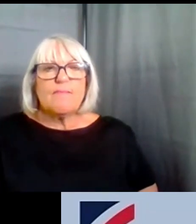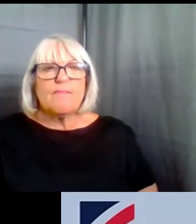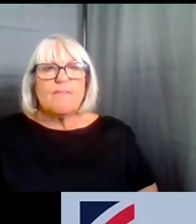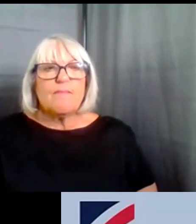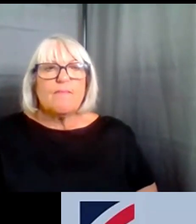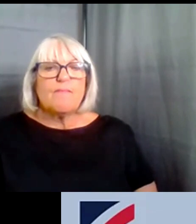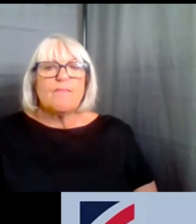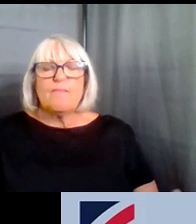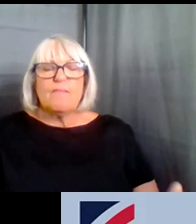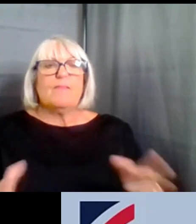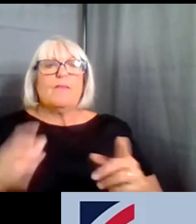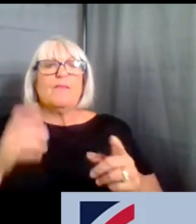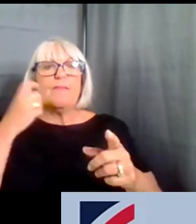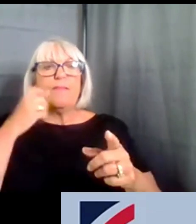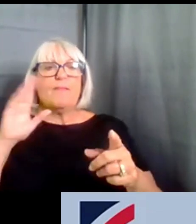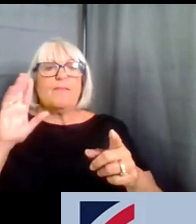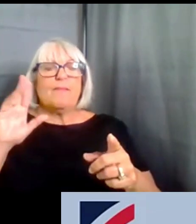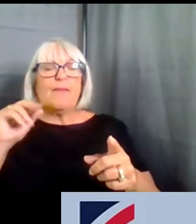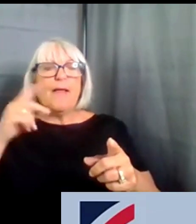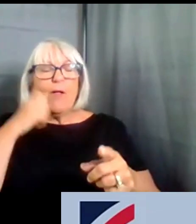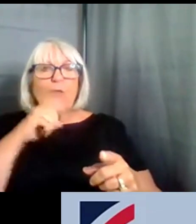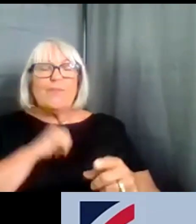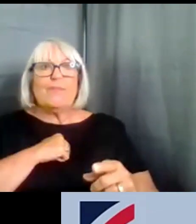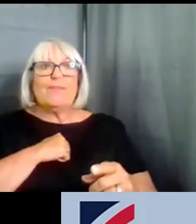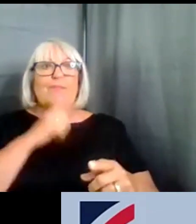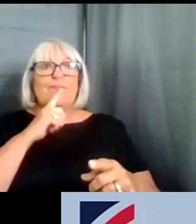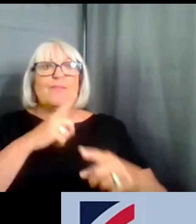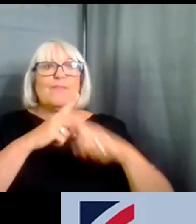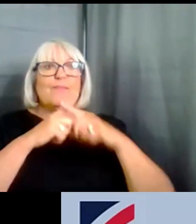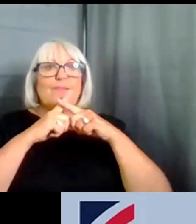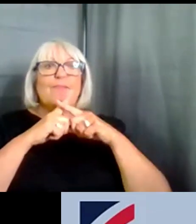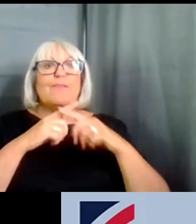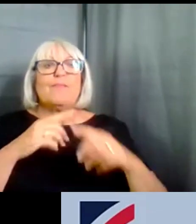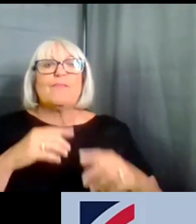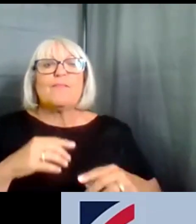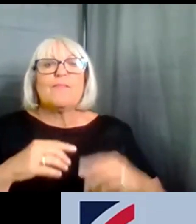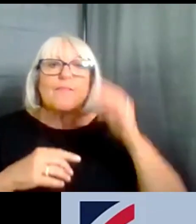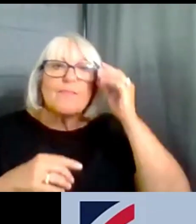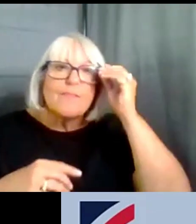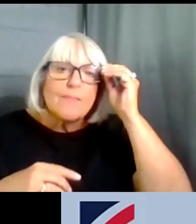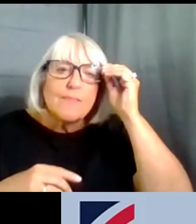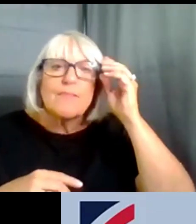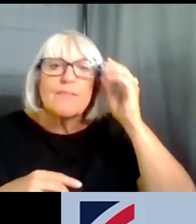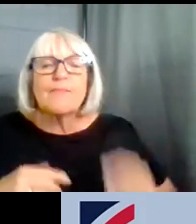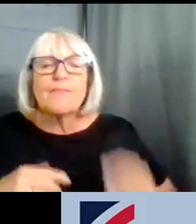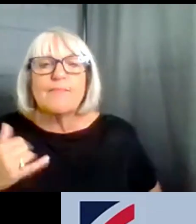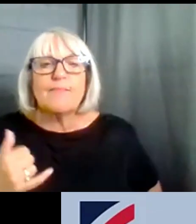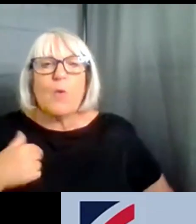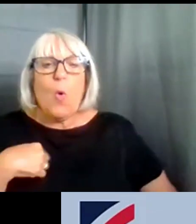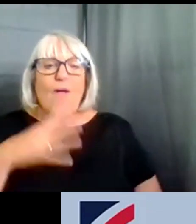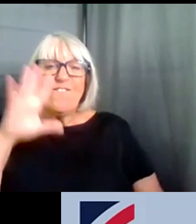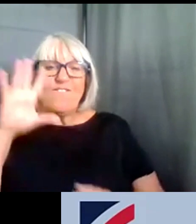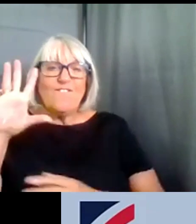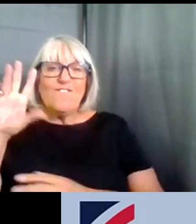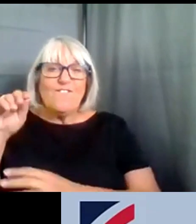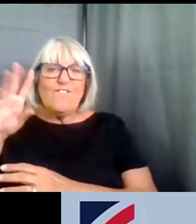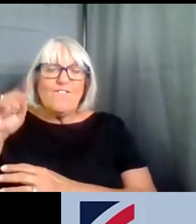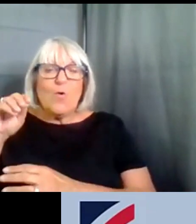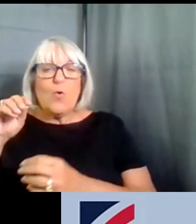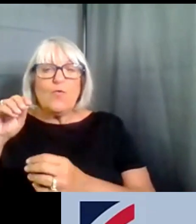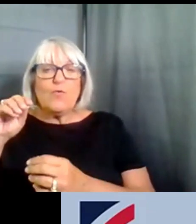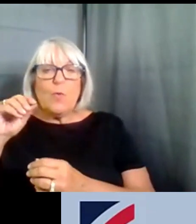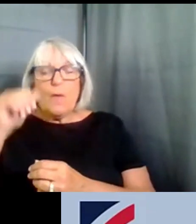My apologies, I was muted. And I failed to say I'm a mid-50s white male with short brown hair with